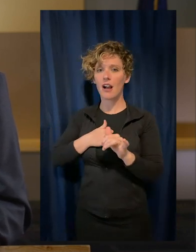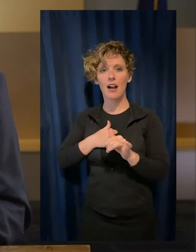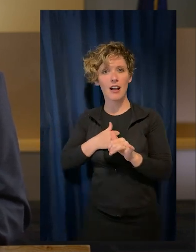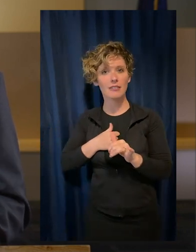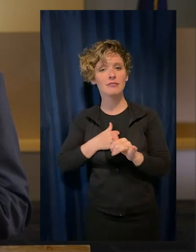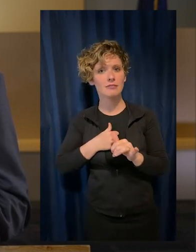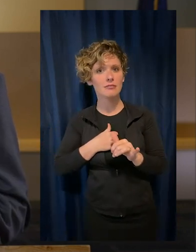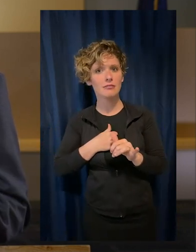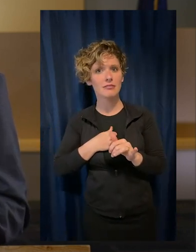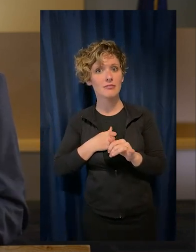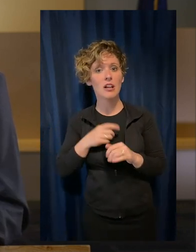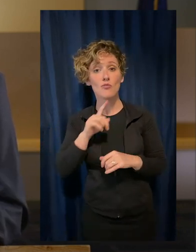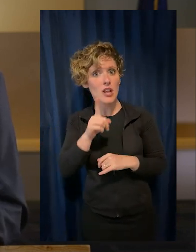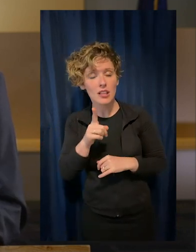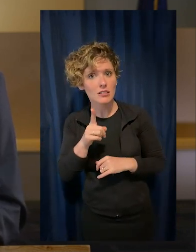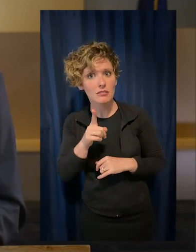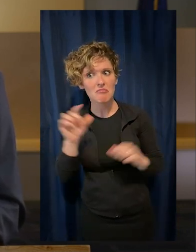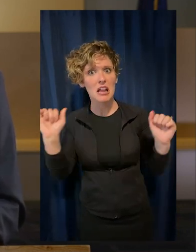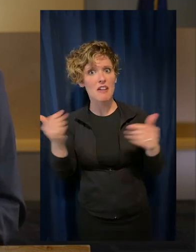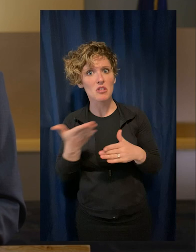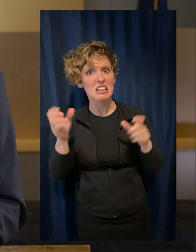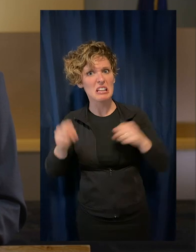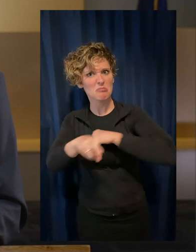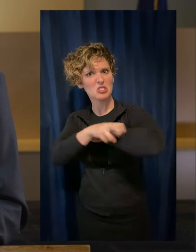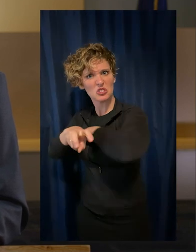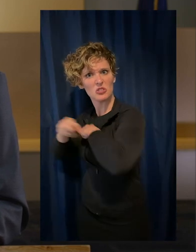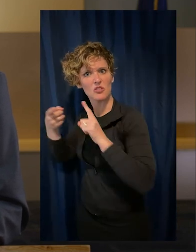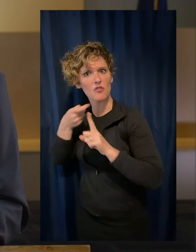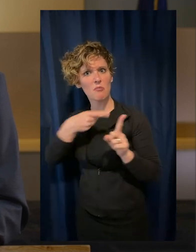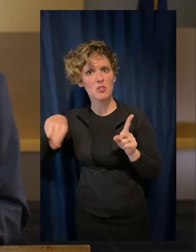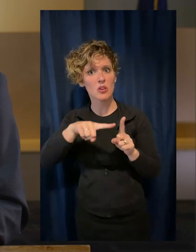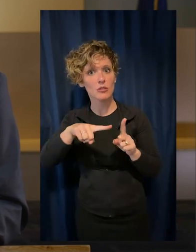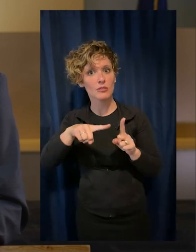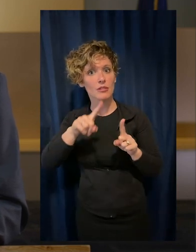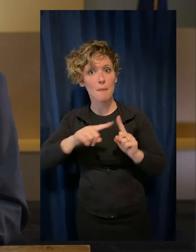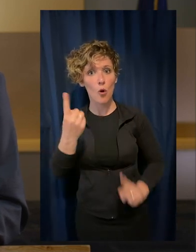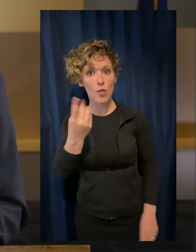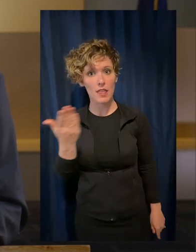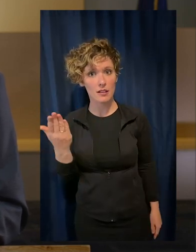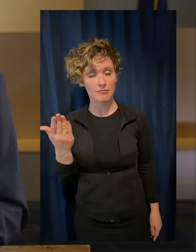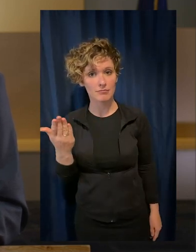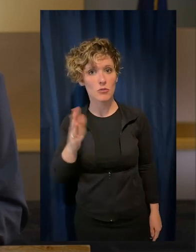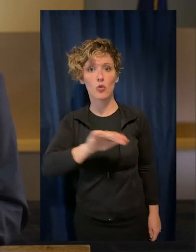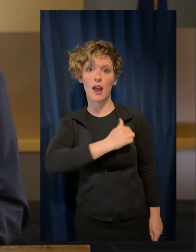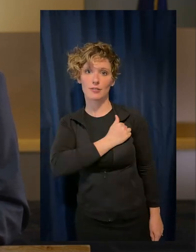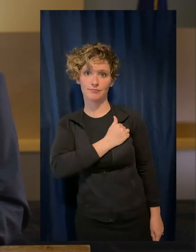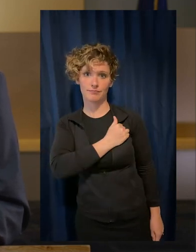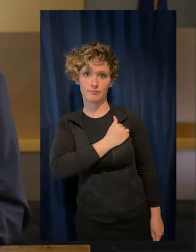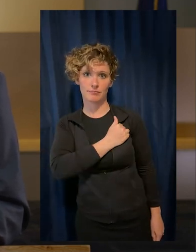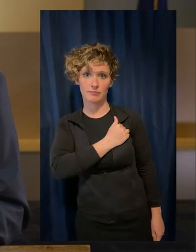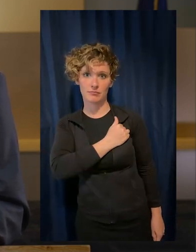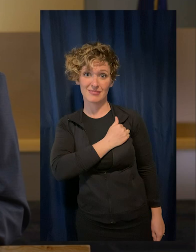thing, the last of the human freedoms, to choose one's attitude in any given set of circumstances,